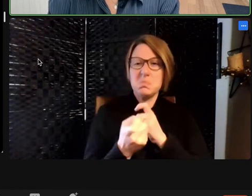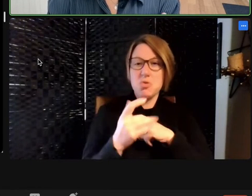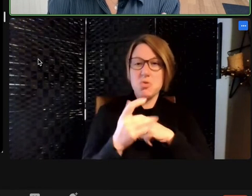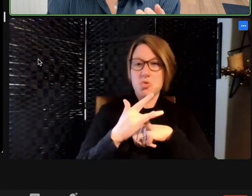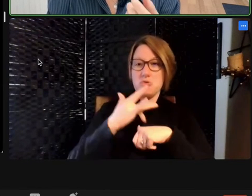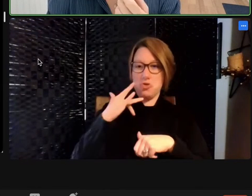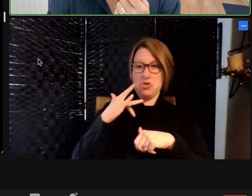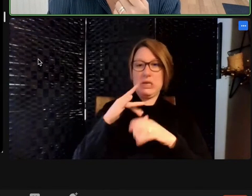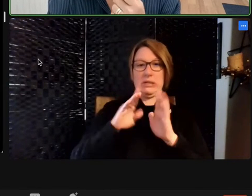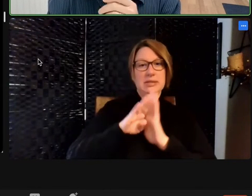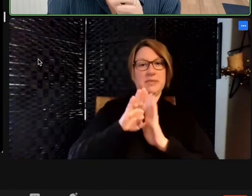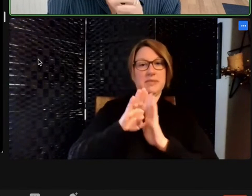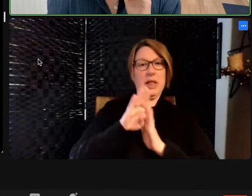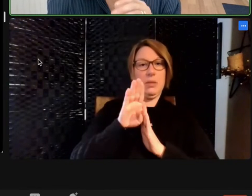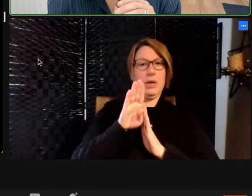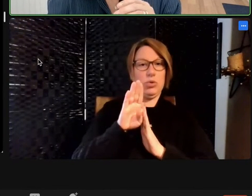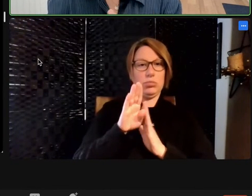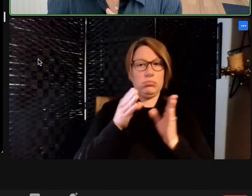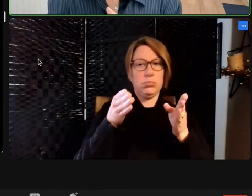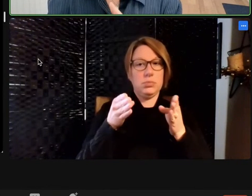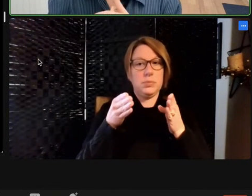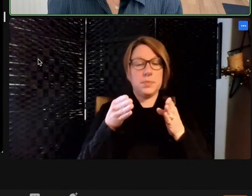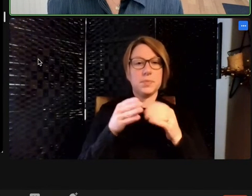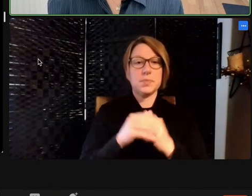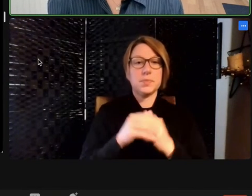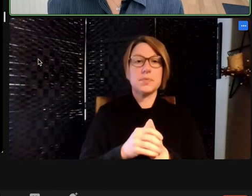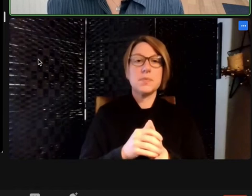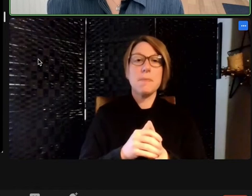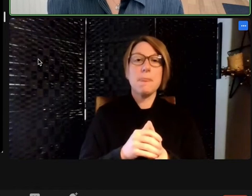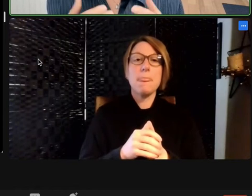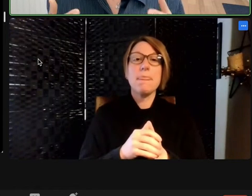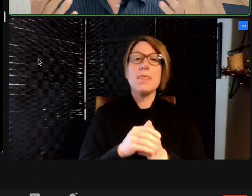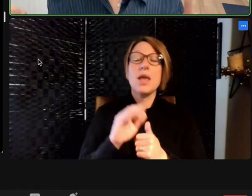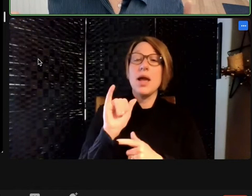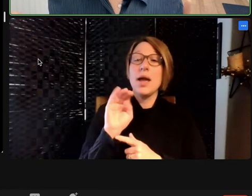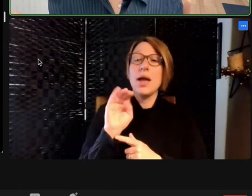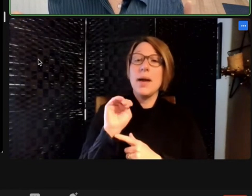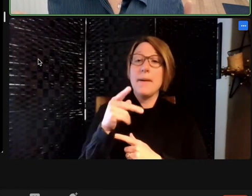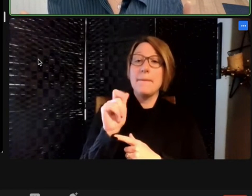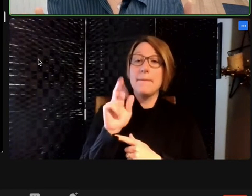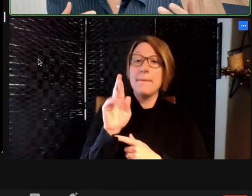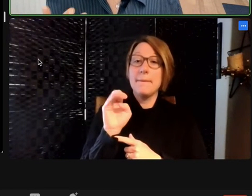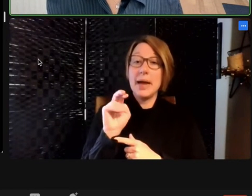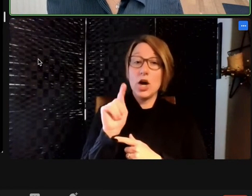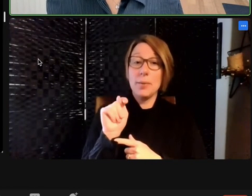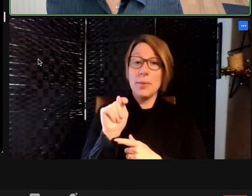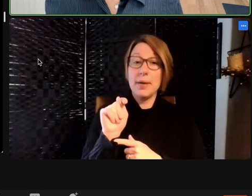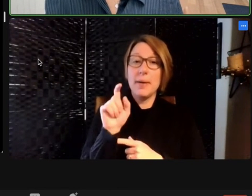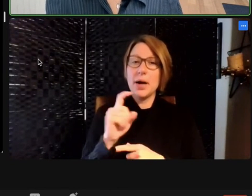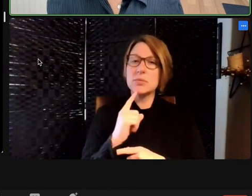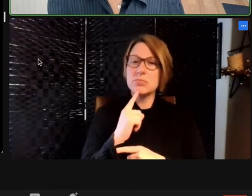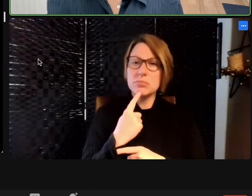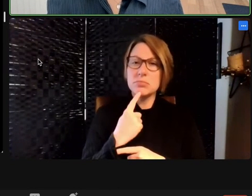developmental period. And then the other thing is the impairment needs to be significant enough that it's really affecting them in terms of their social, occupational, or